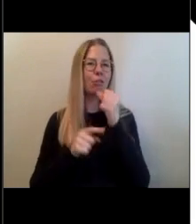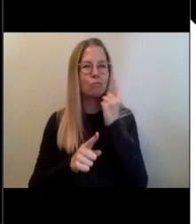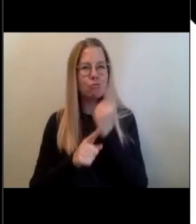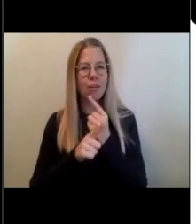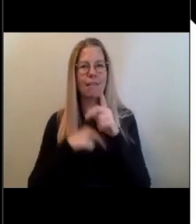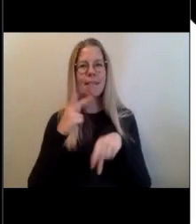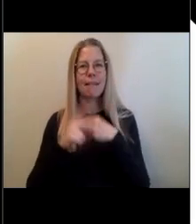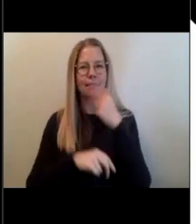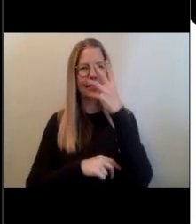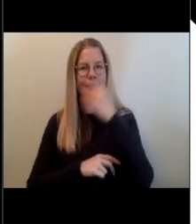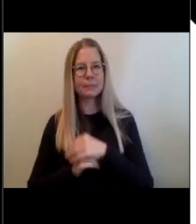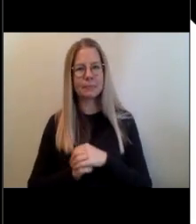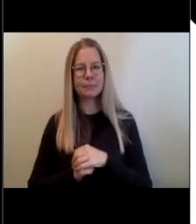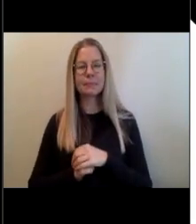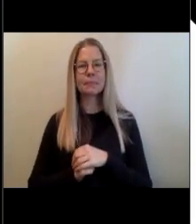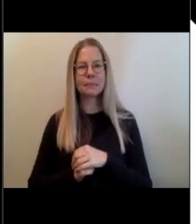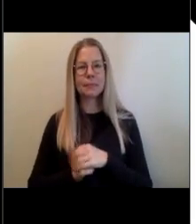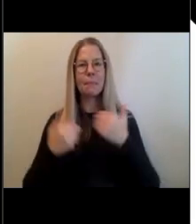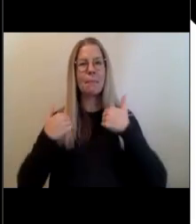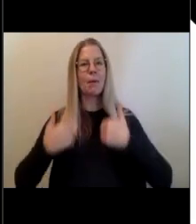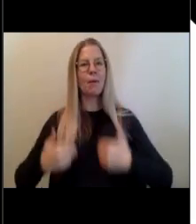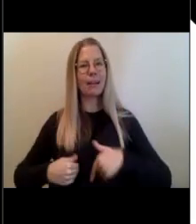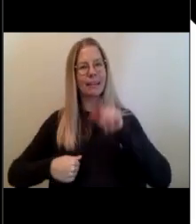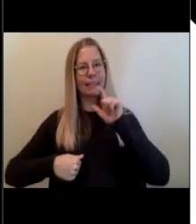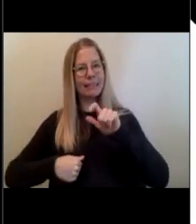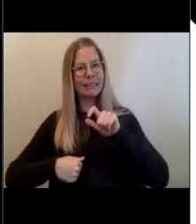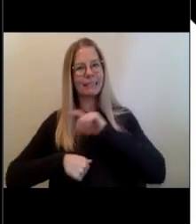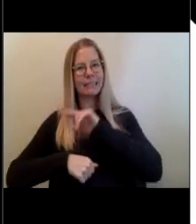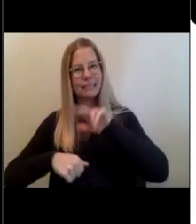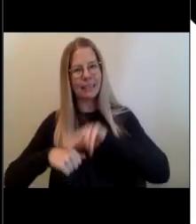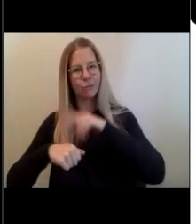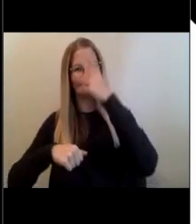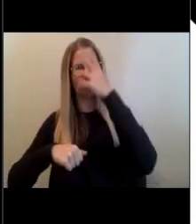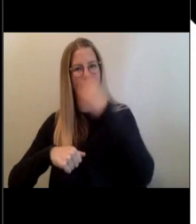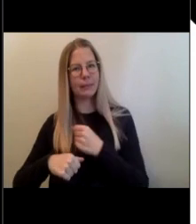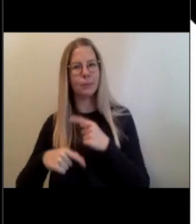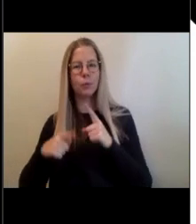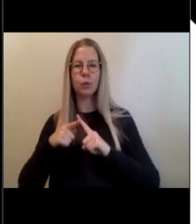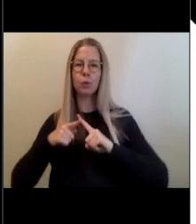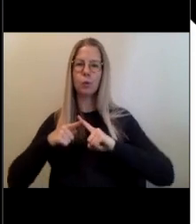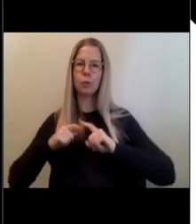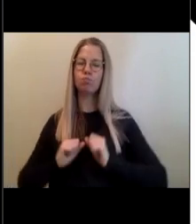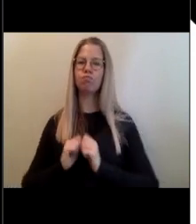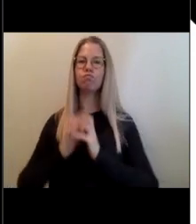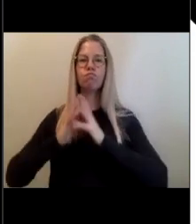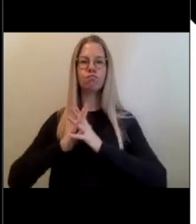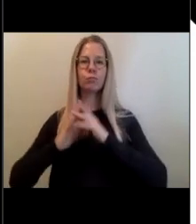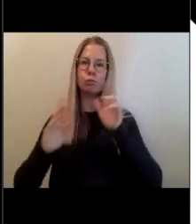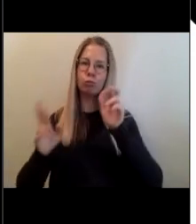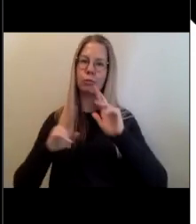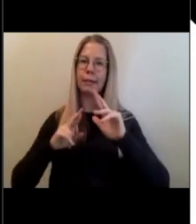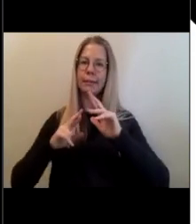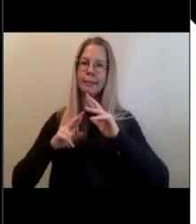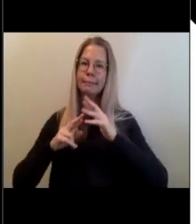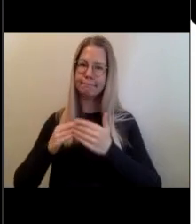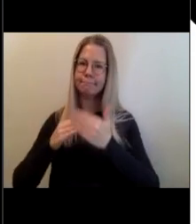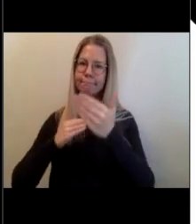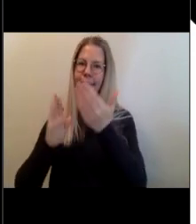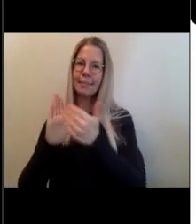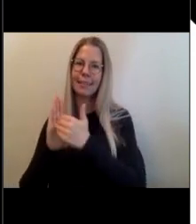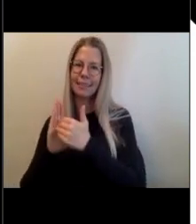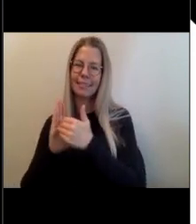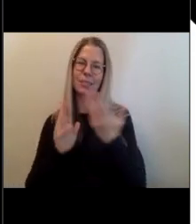you need. So we need to move away from this mentality of taking a pill to get sleep and move